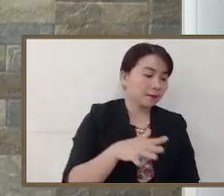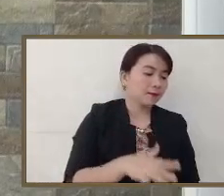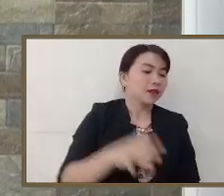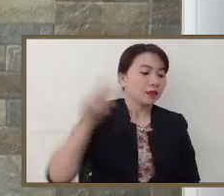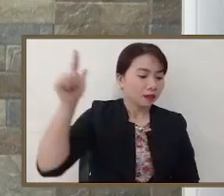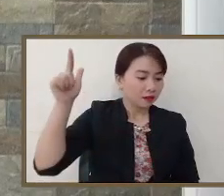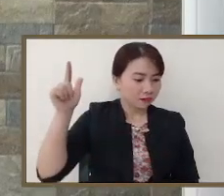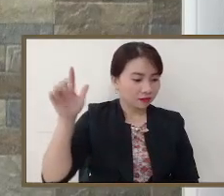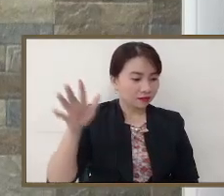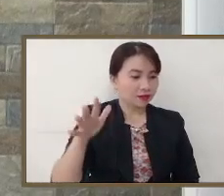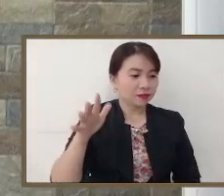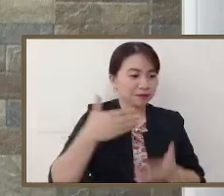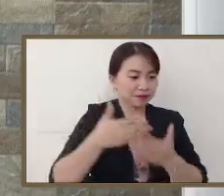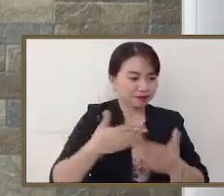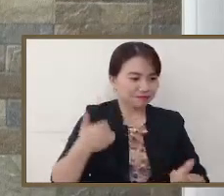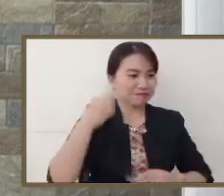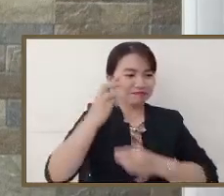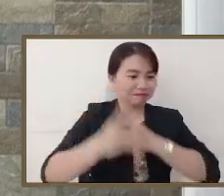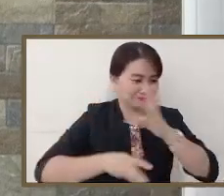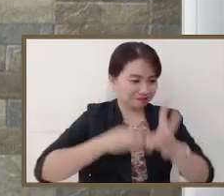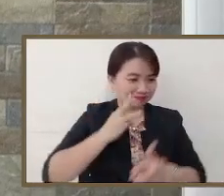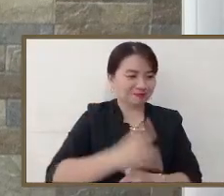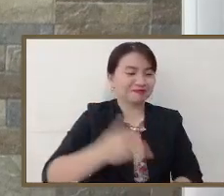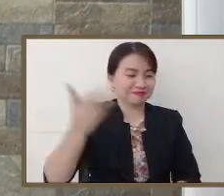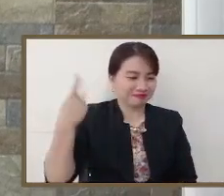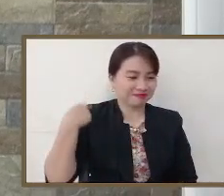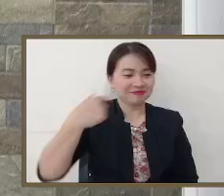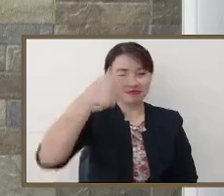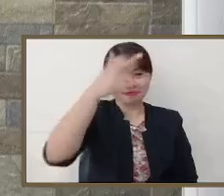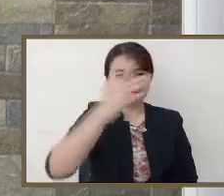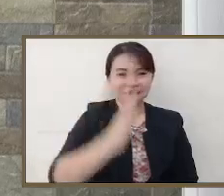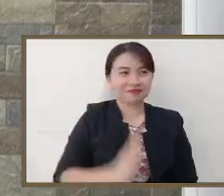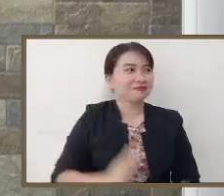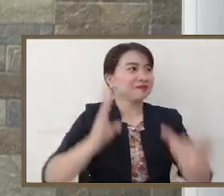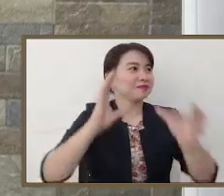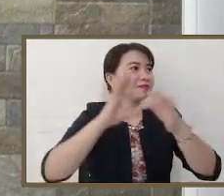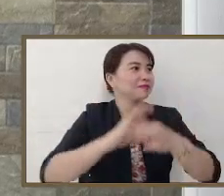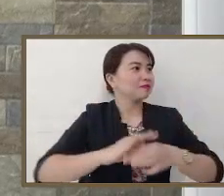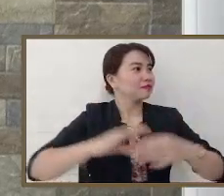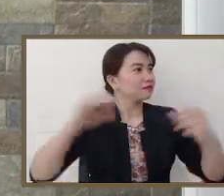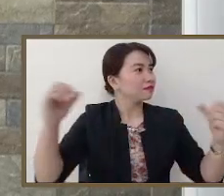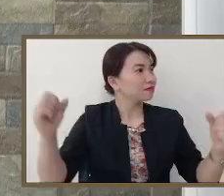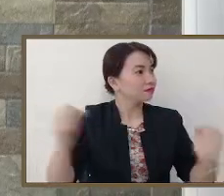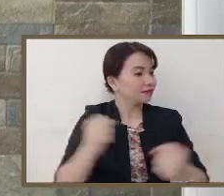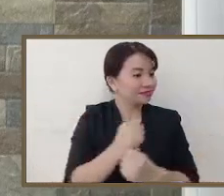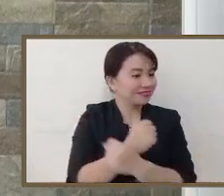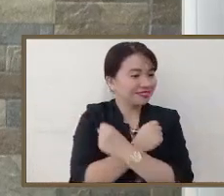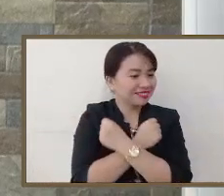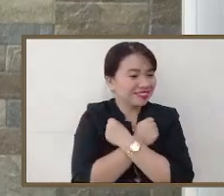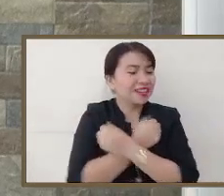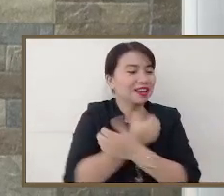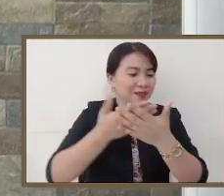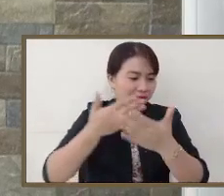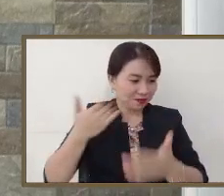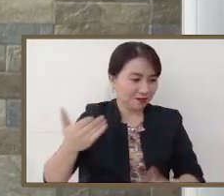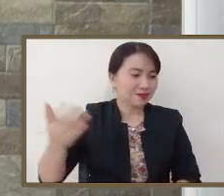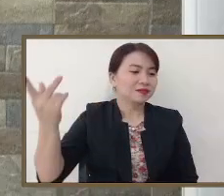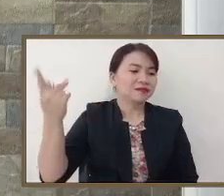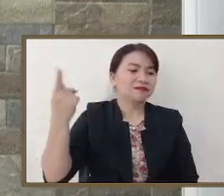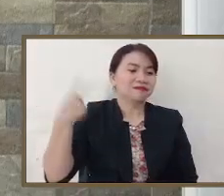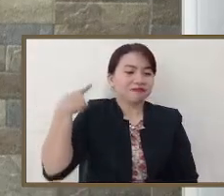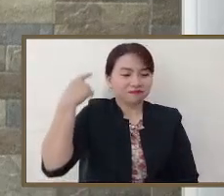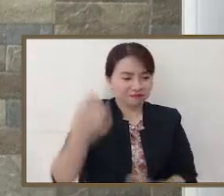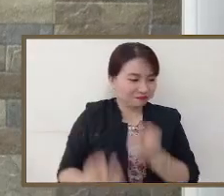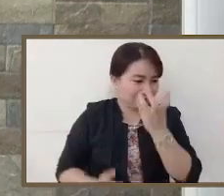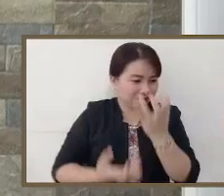grace. Before there was a world, there was a God of love. Before